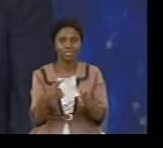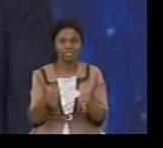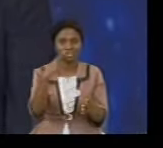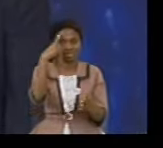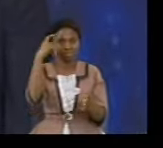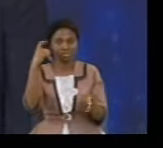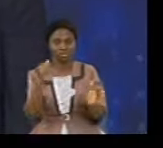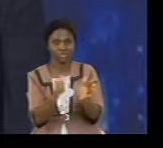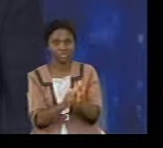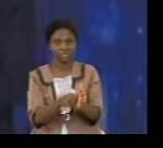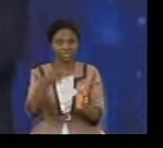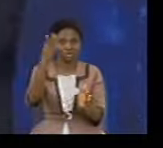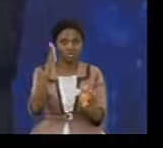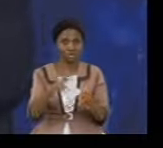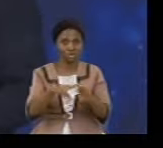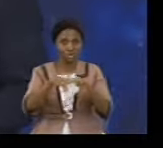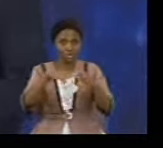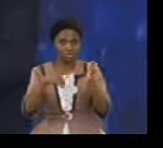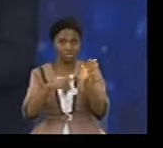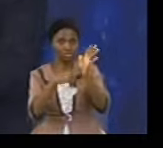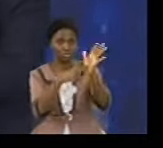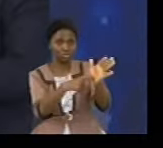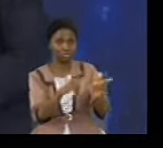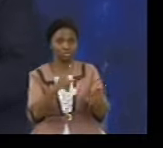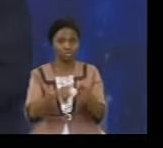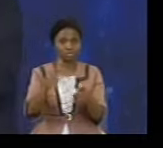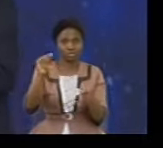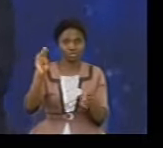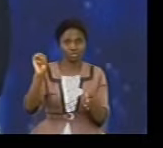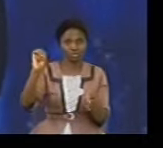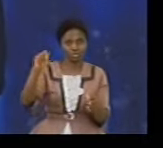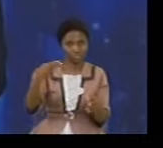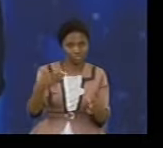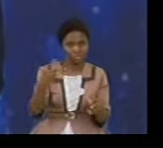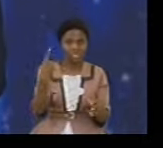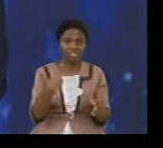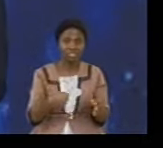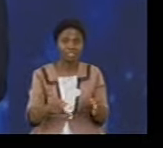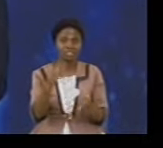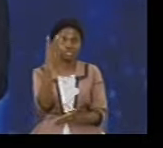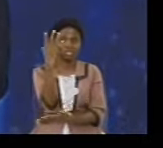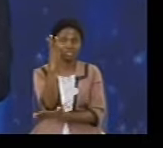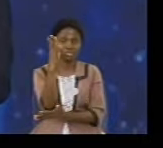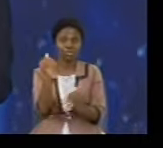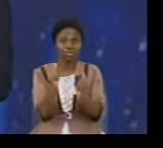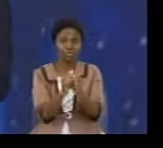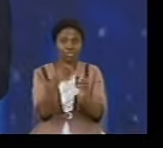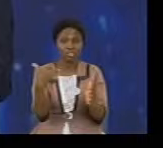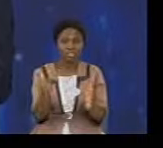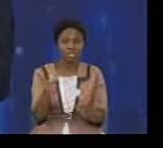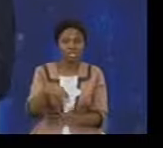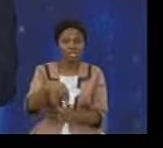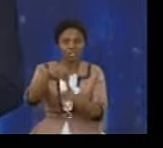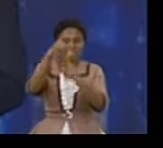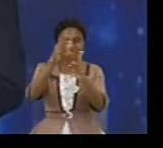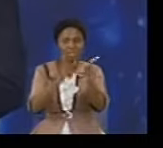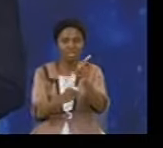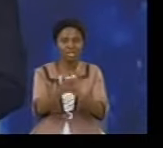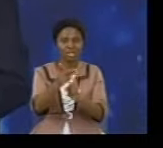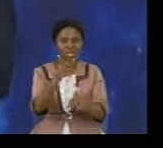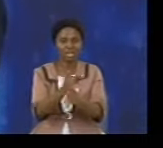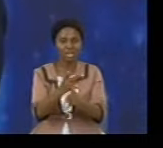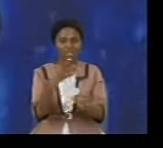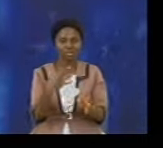gave Nebuchadnezzar, the tree with a peculiar kind of